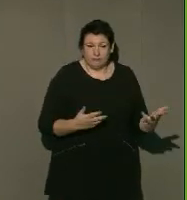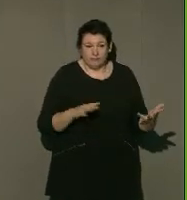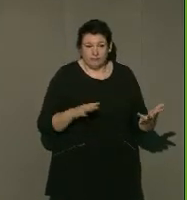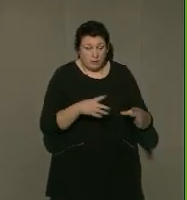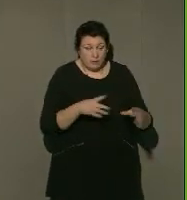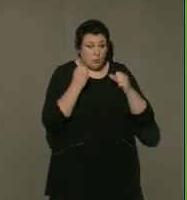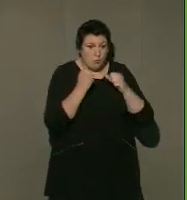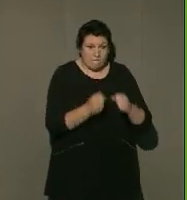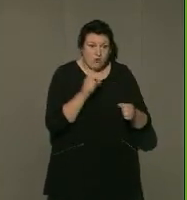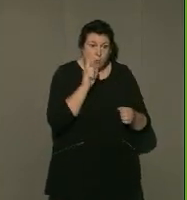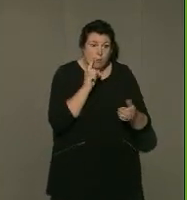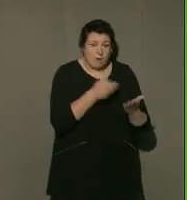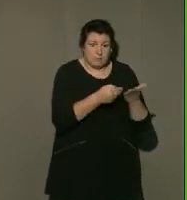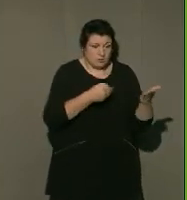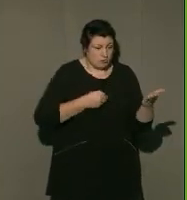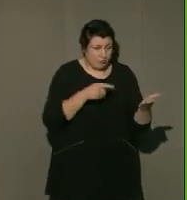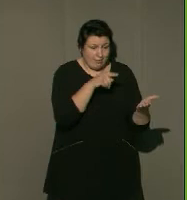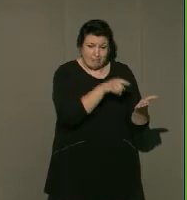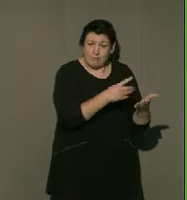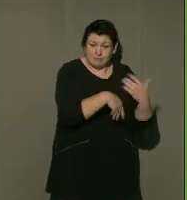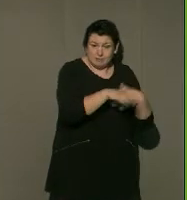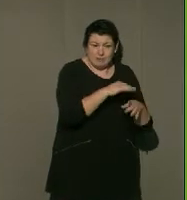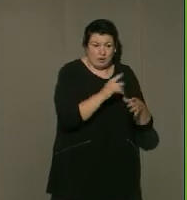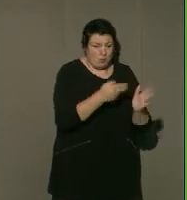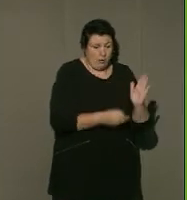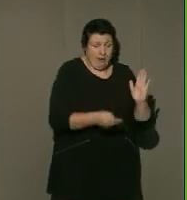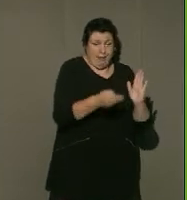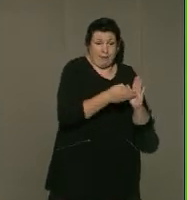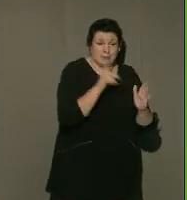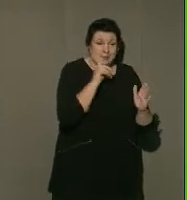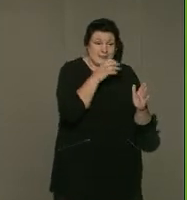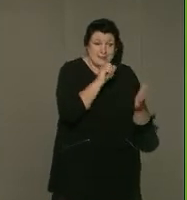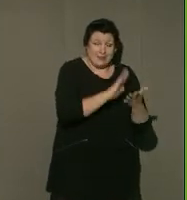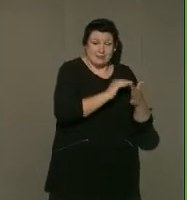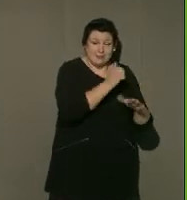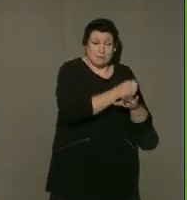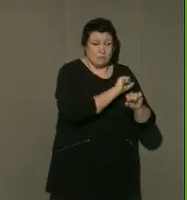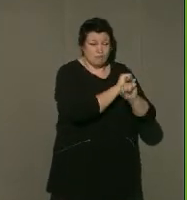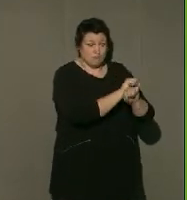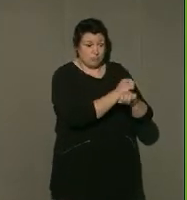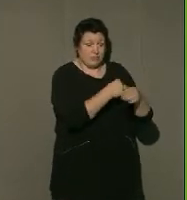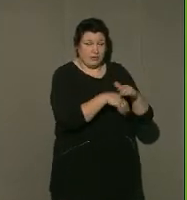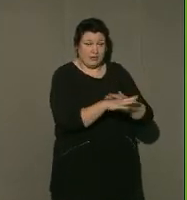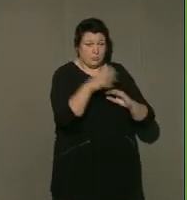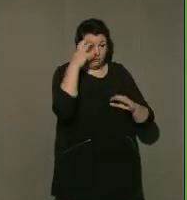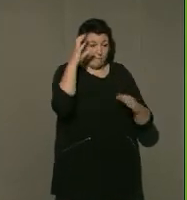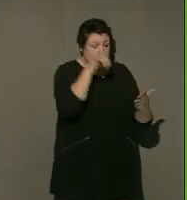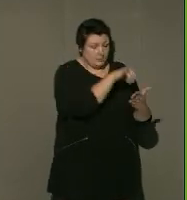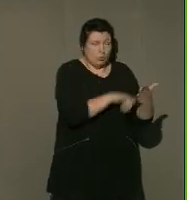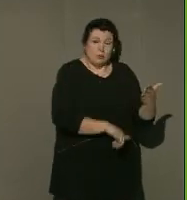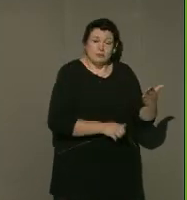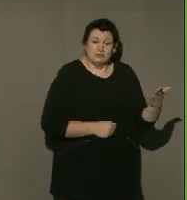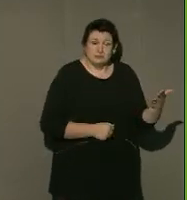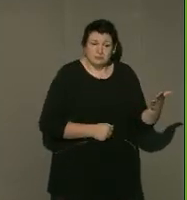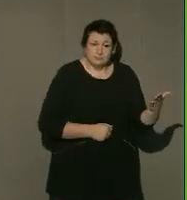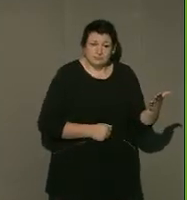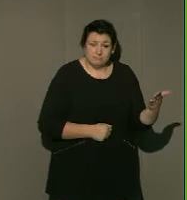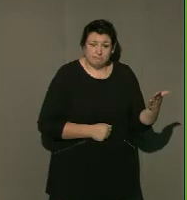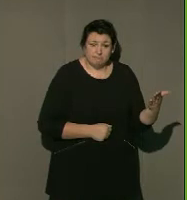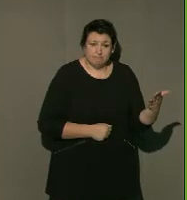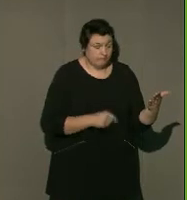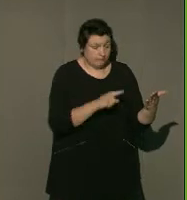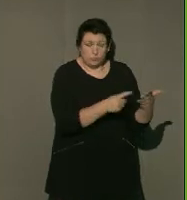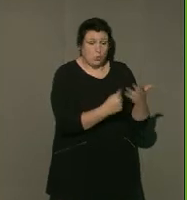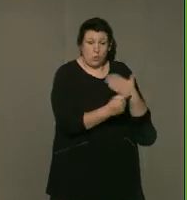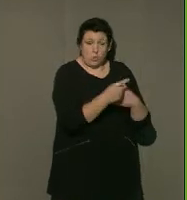rights is clearly about adding sex-based protections to Green Party governance documents. It is not about